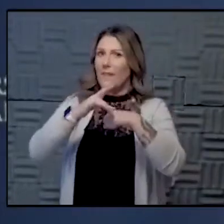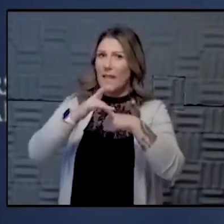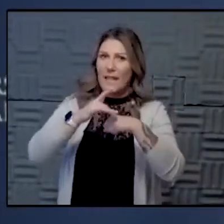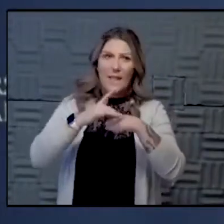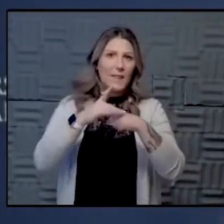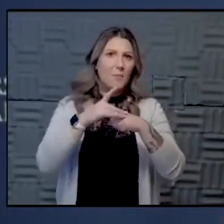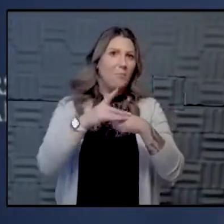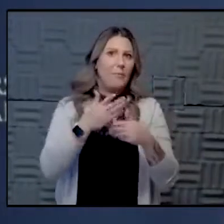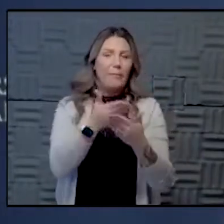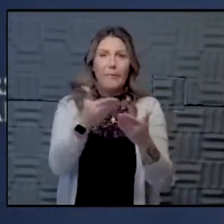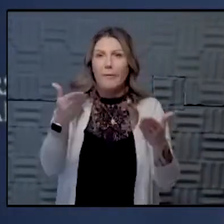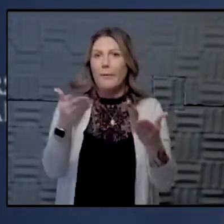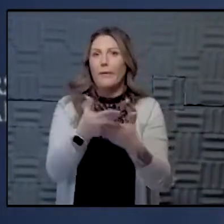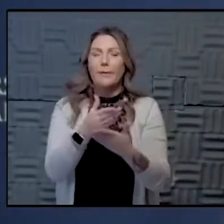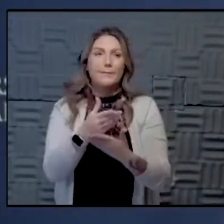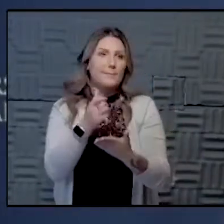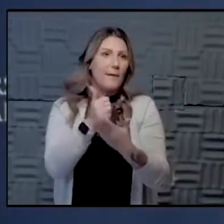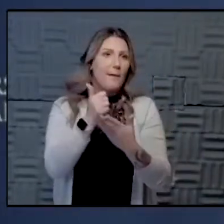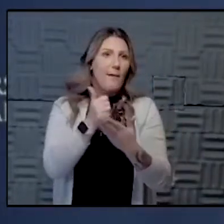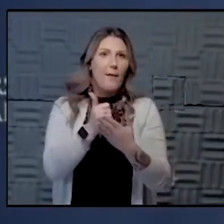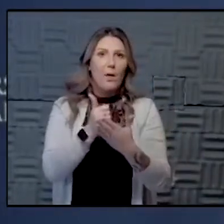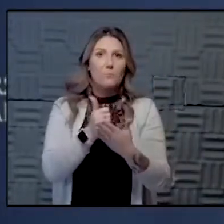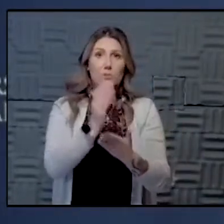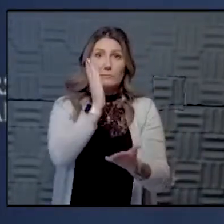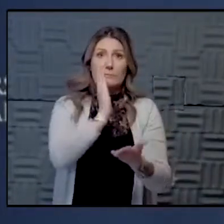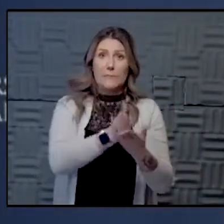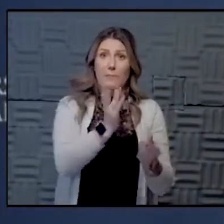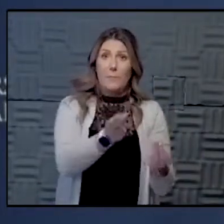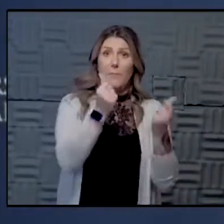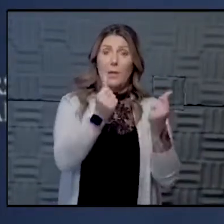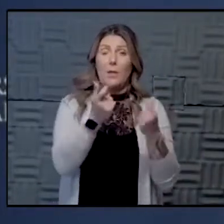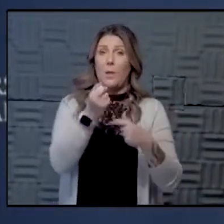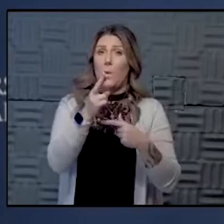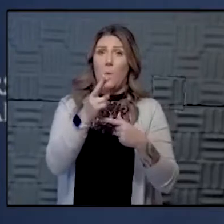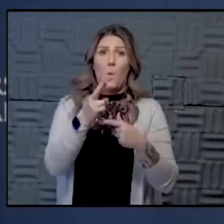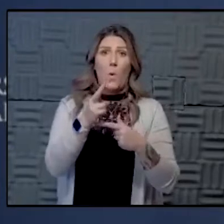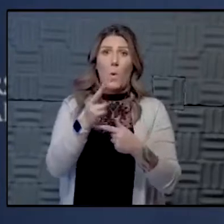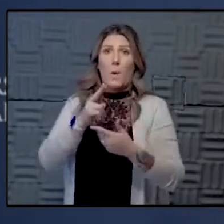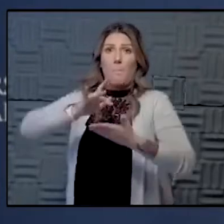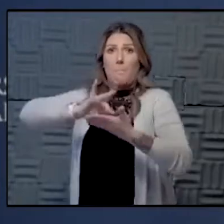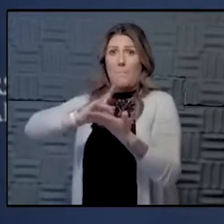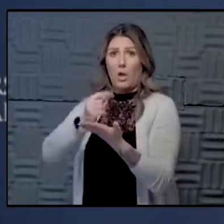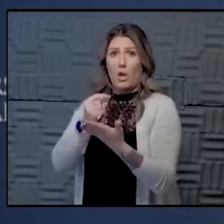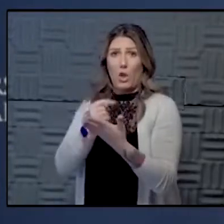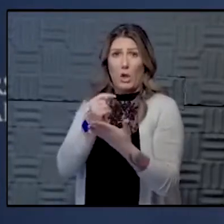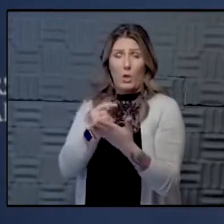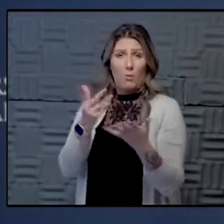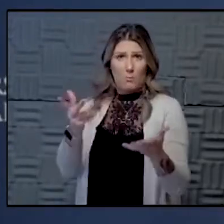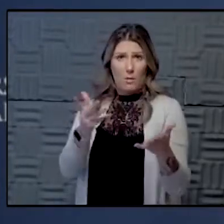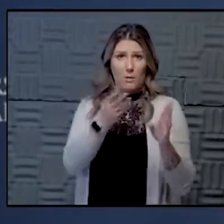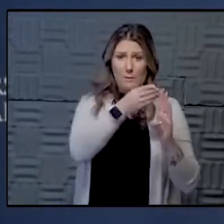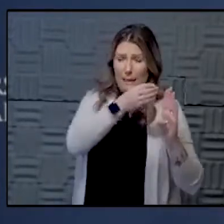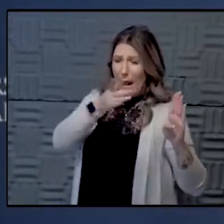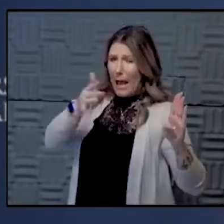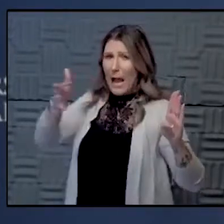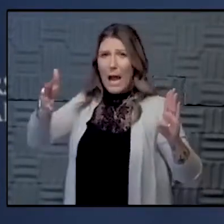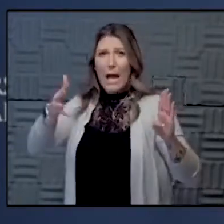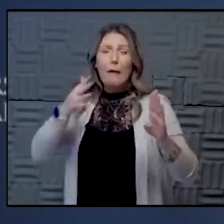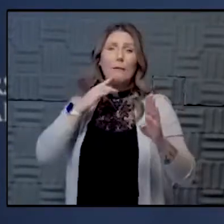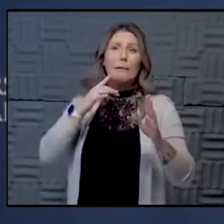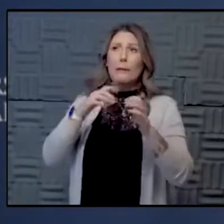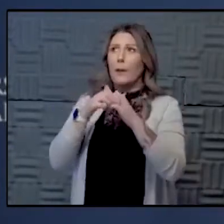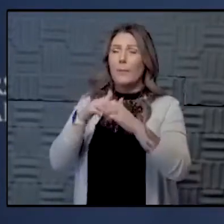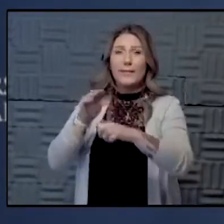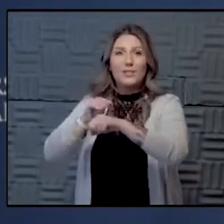stop smoking, from cold turkey all the way to using medical therapies as well as combination counseling